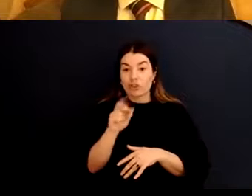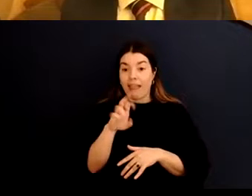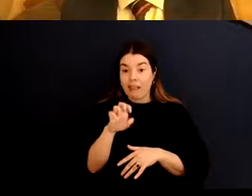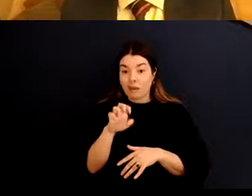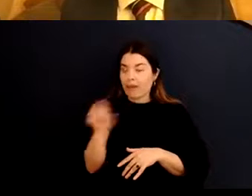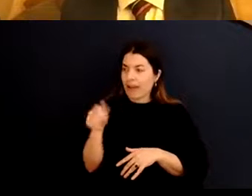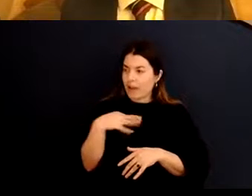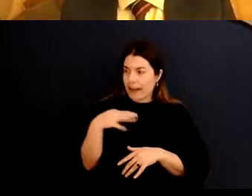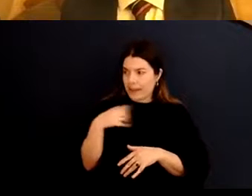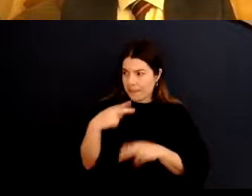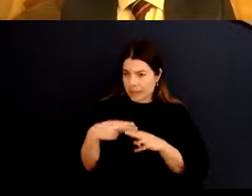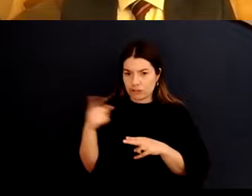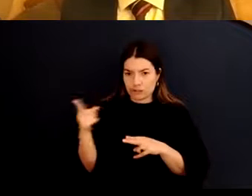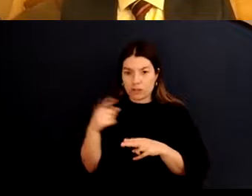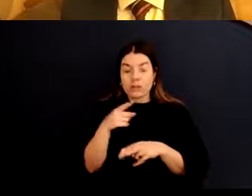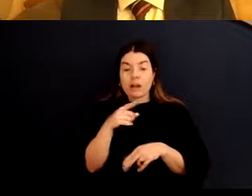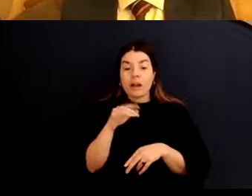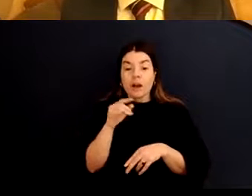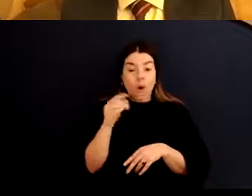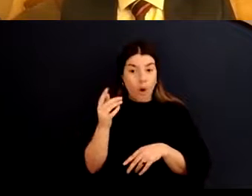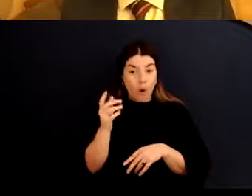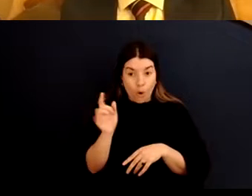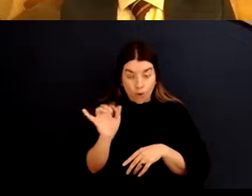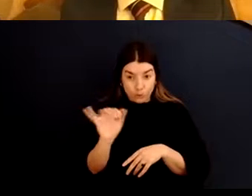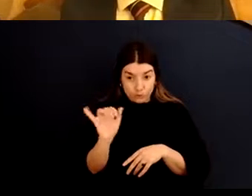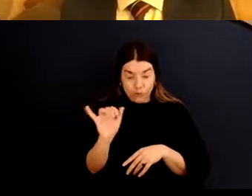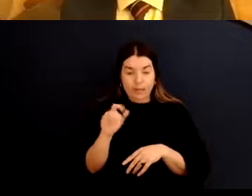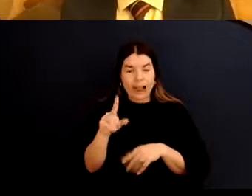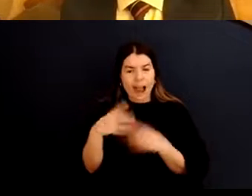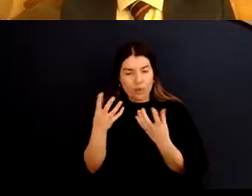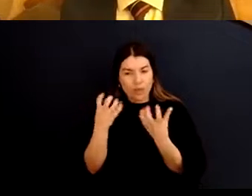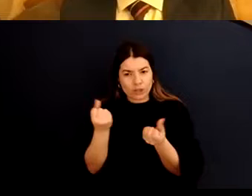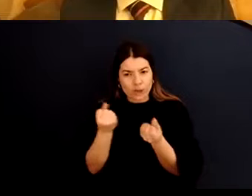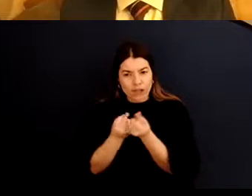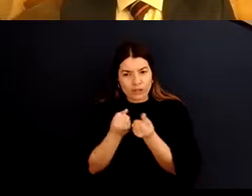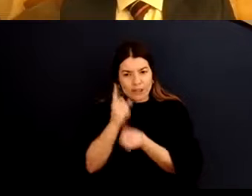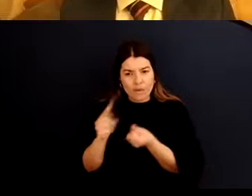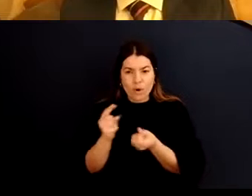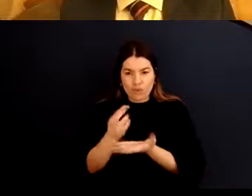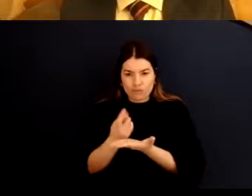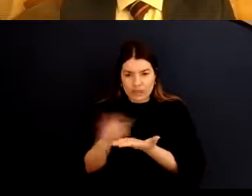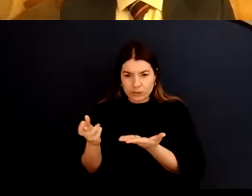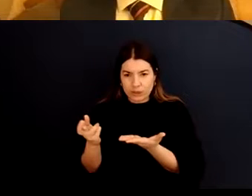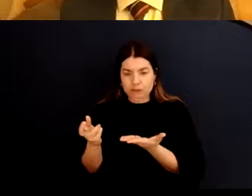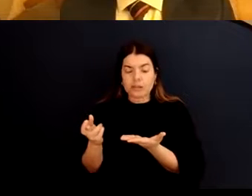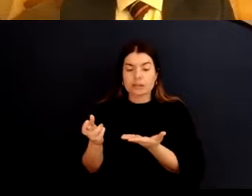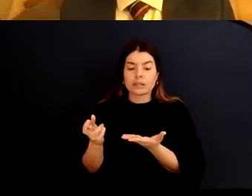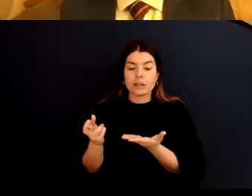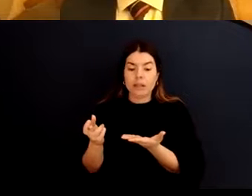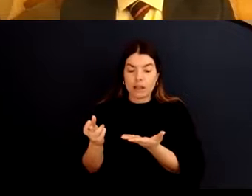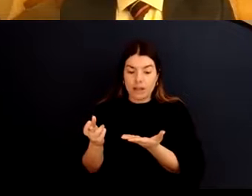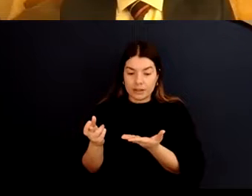said. But I want to also advocate for resources that limit